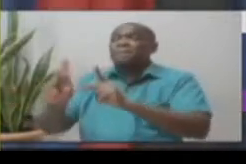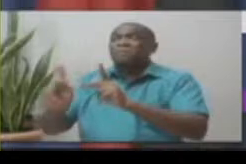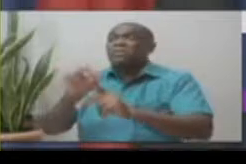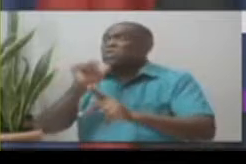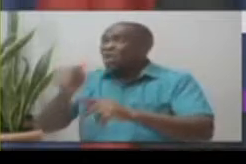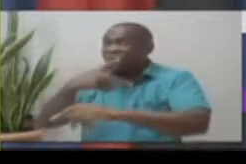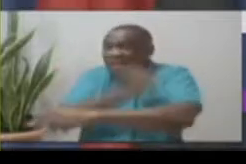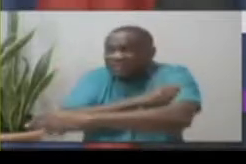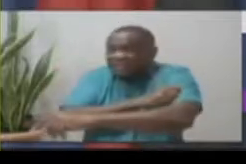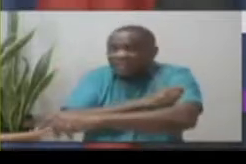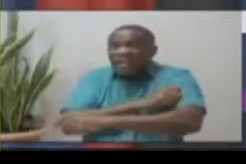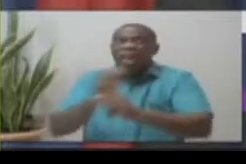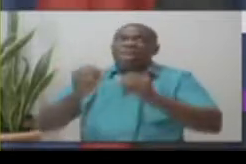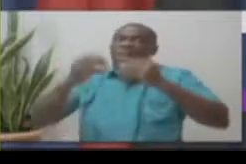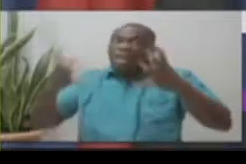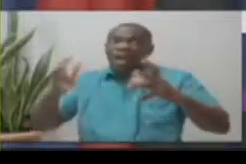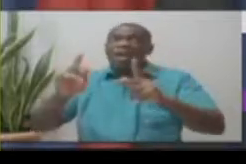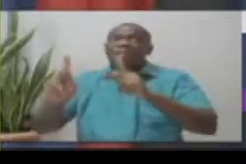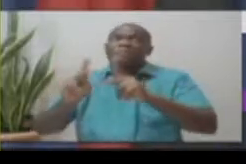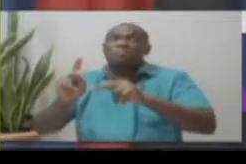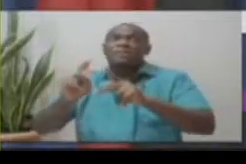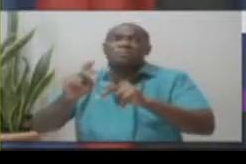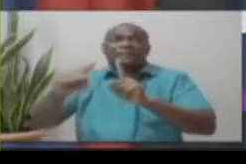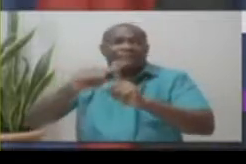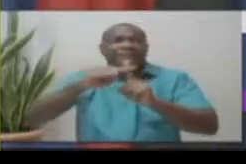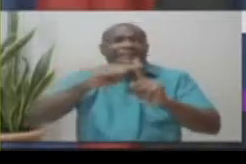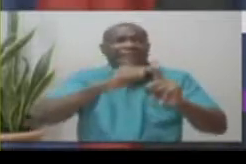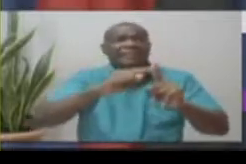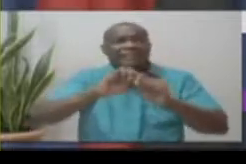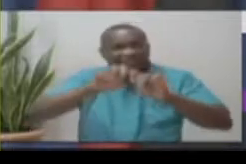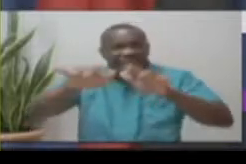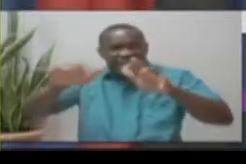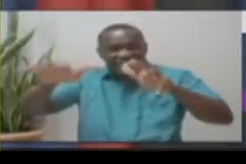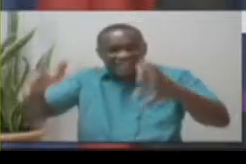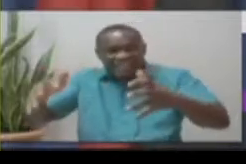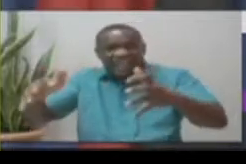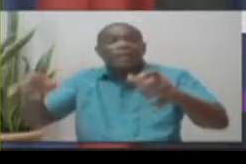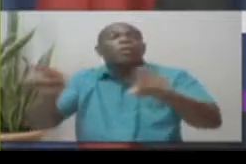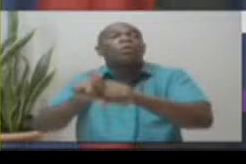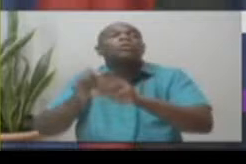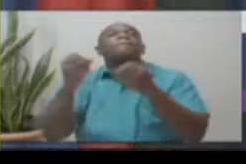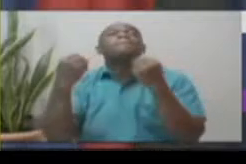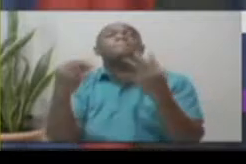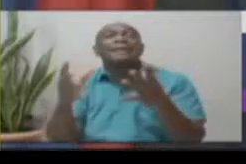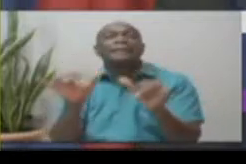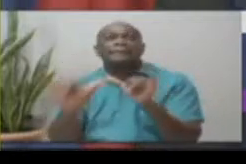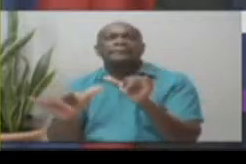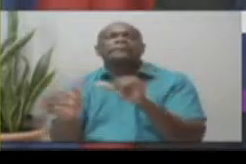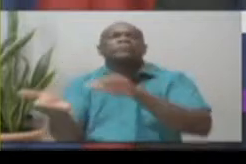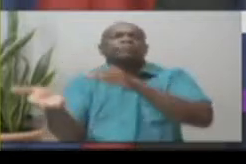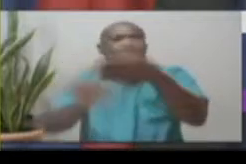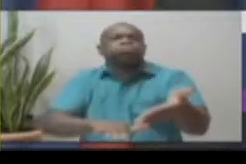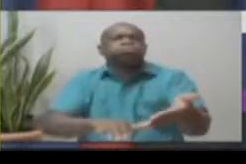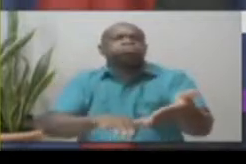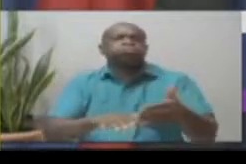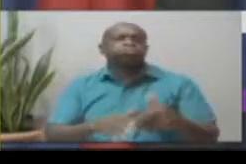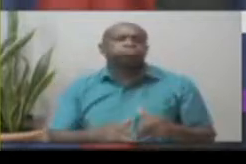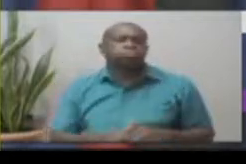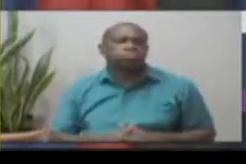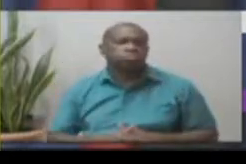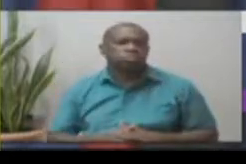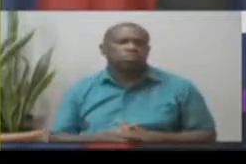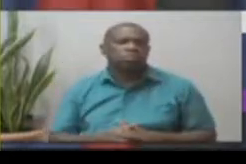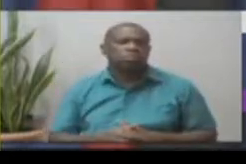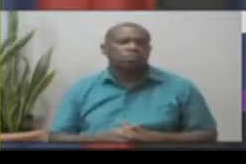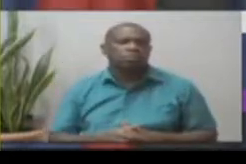of infected people get seriously ill and many of those people die. Today, I want to say to the